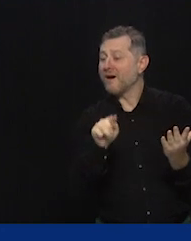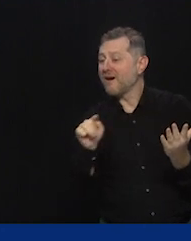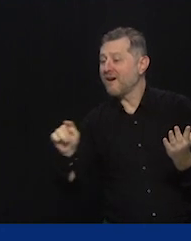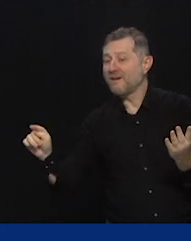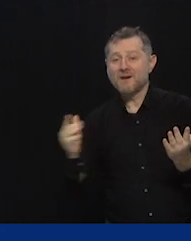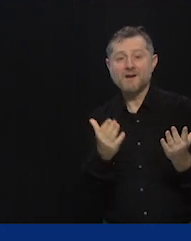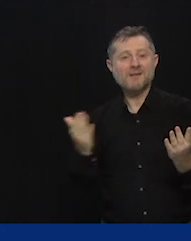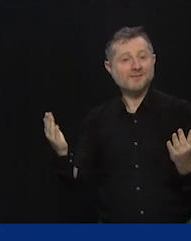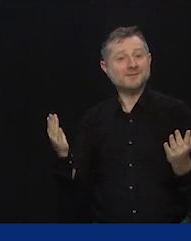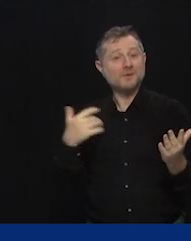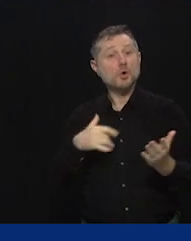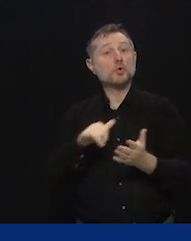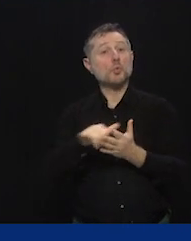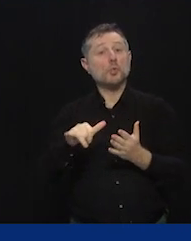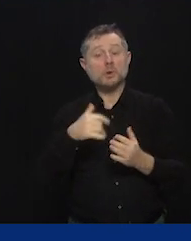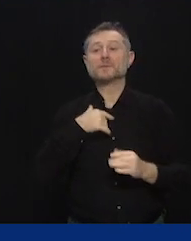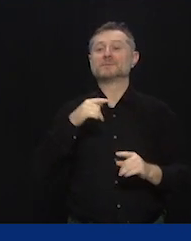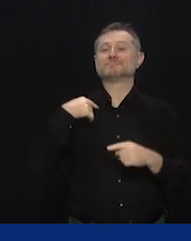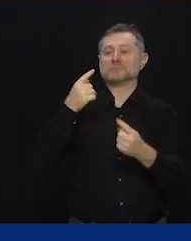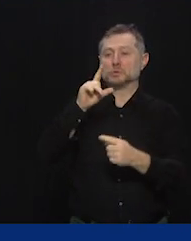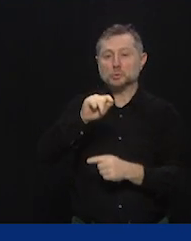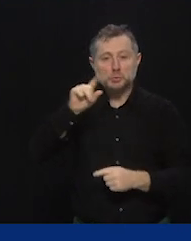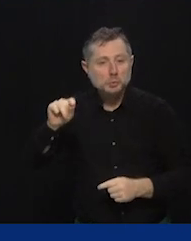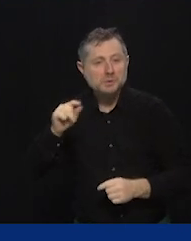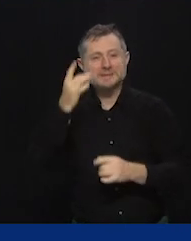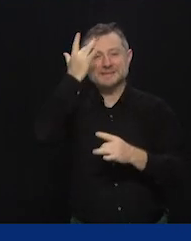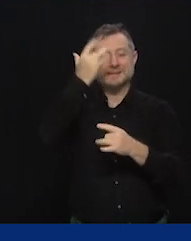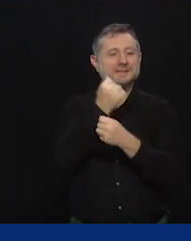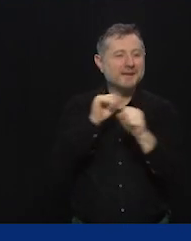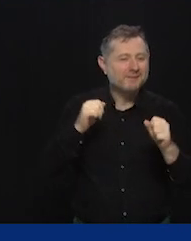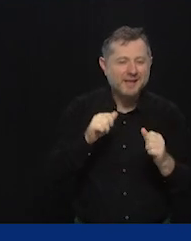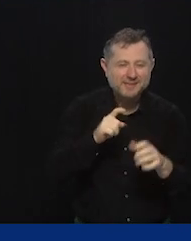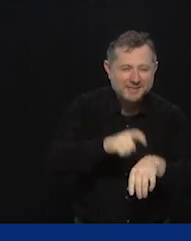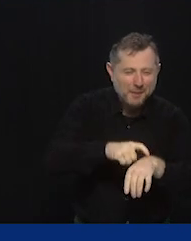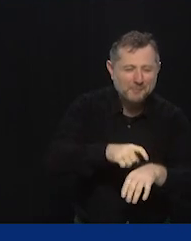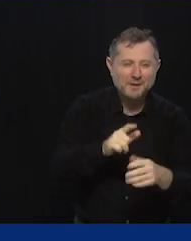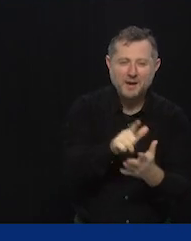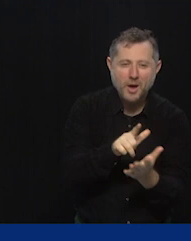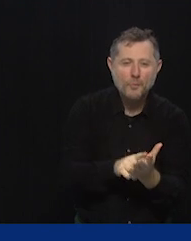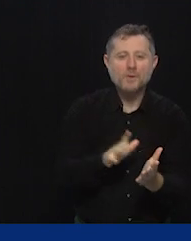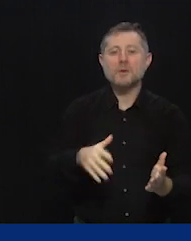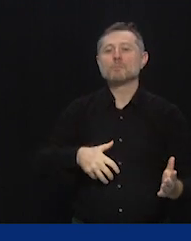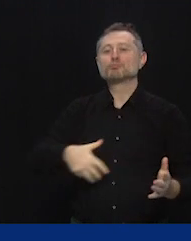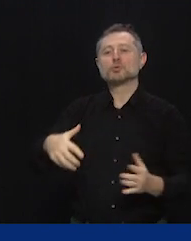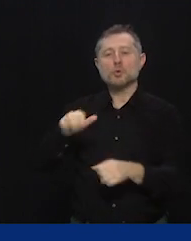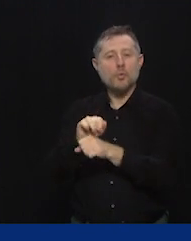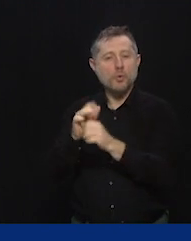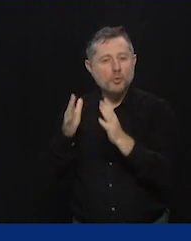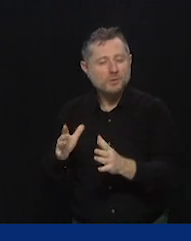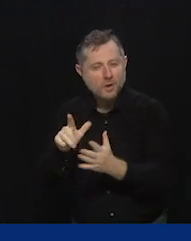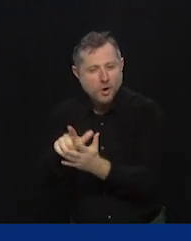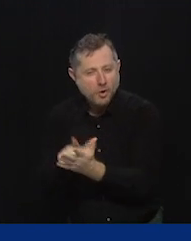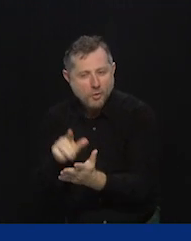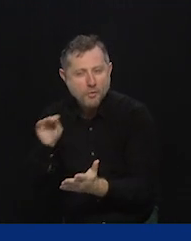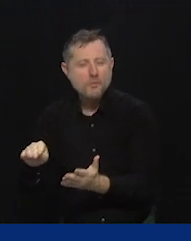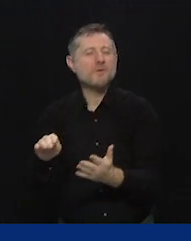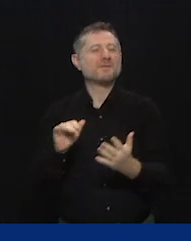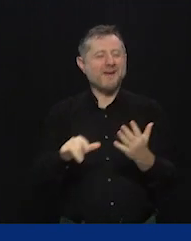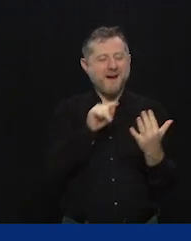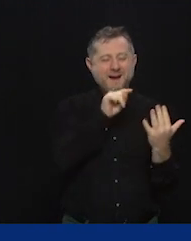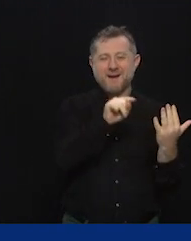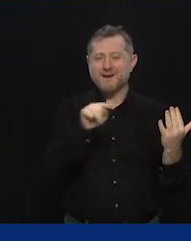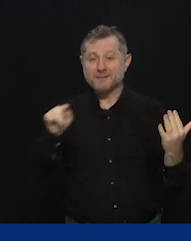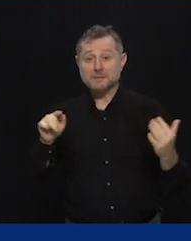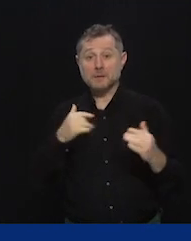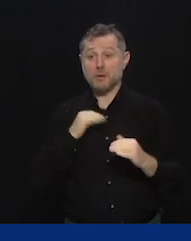and Safe Time Law and Pregnant Worker Fairness Law. At our organization, we see up close the difference these crucial protections make